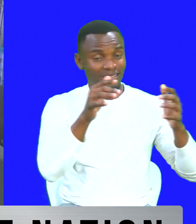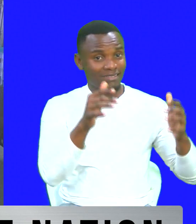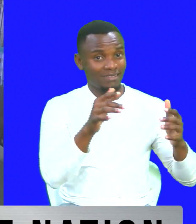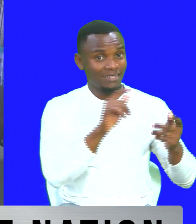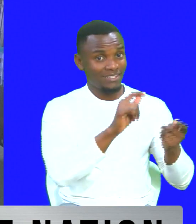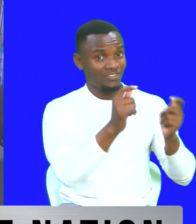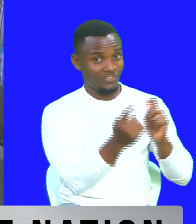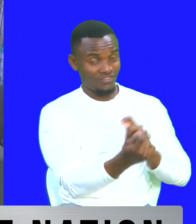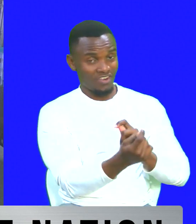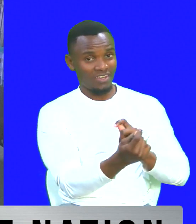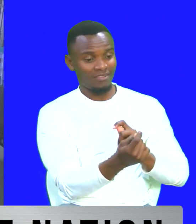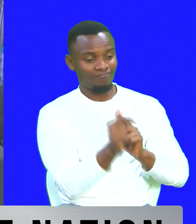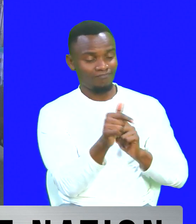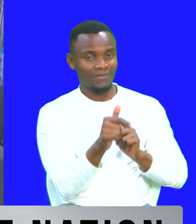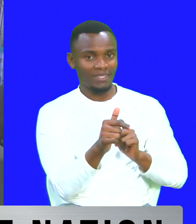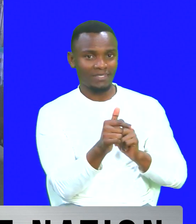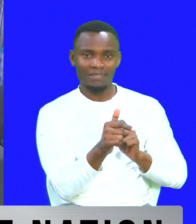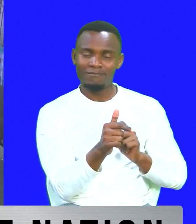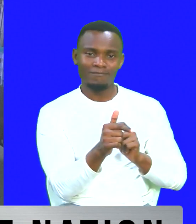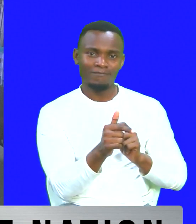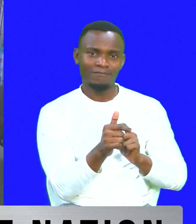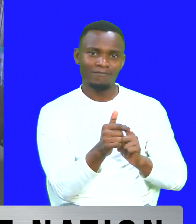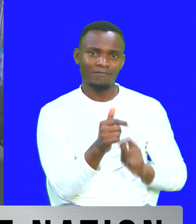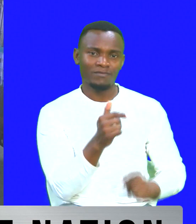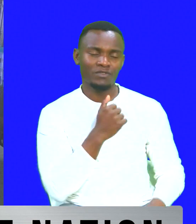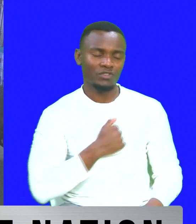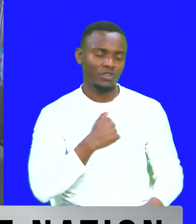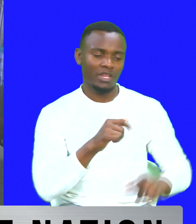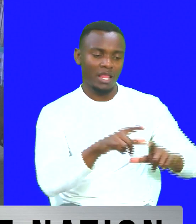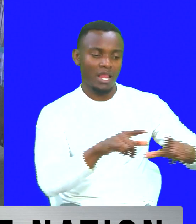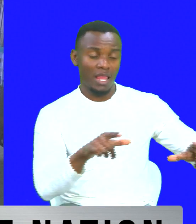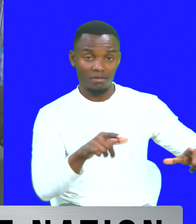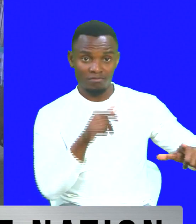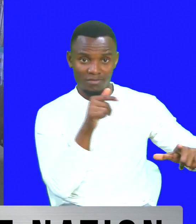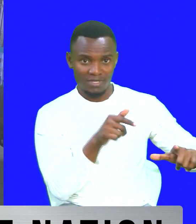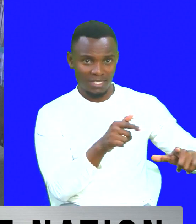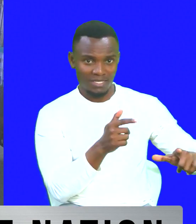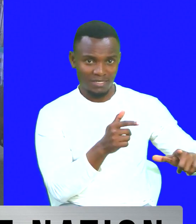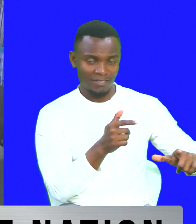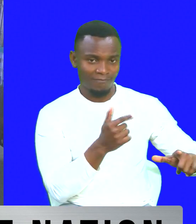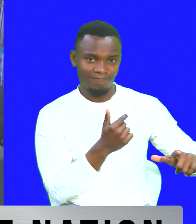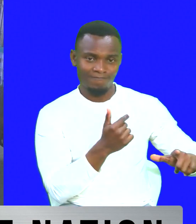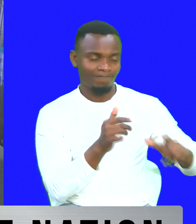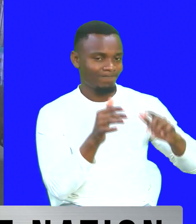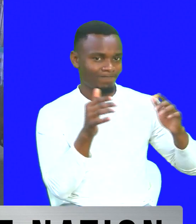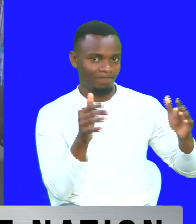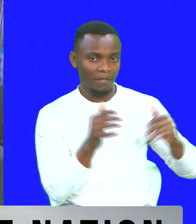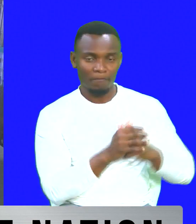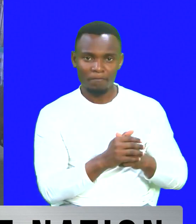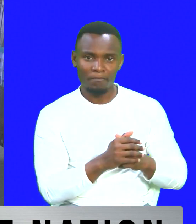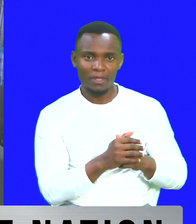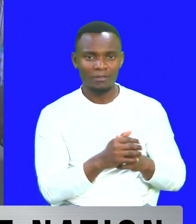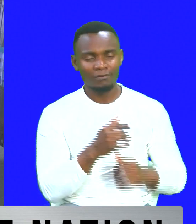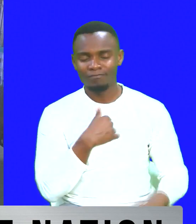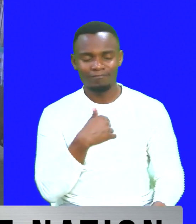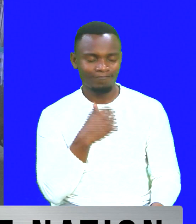trade is lands. Sorry, lands is let me look at it from this angle. I don't